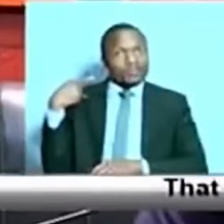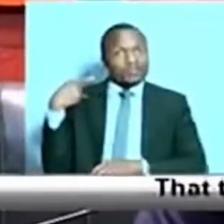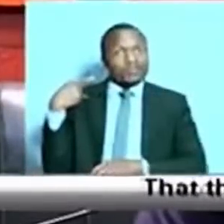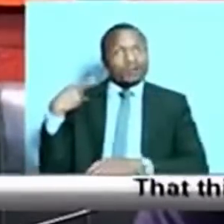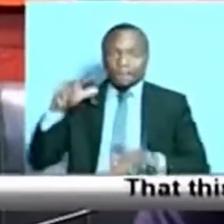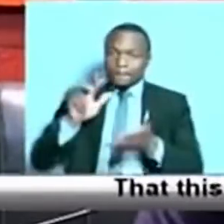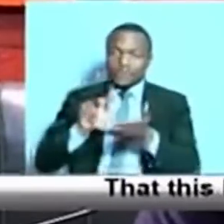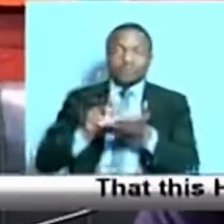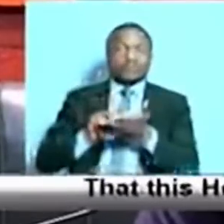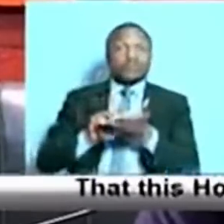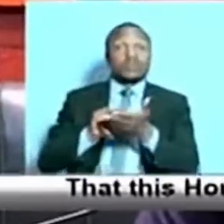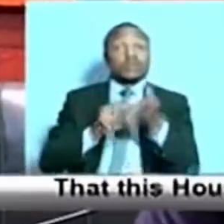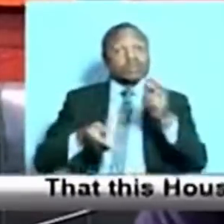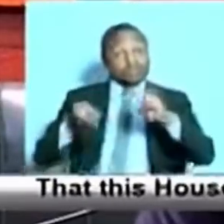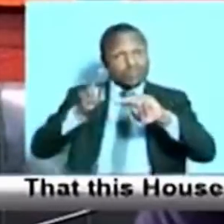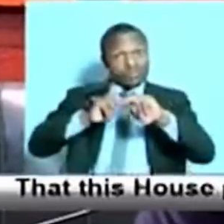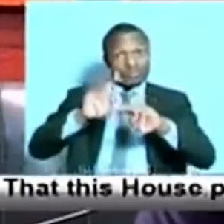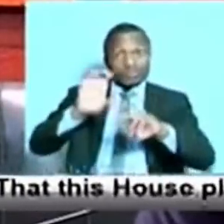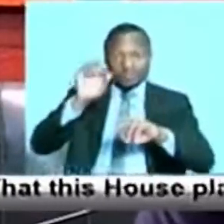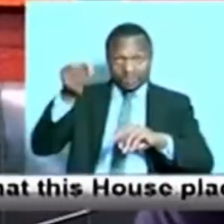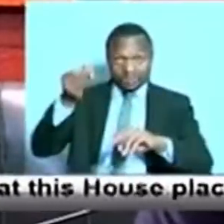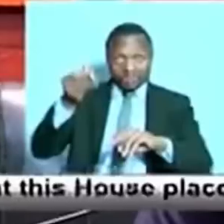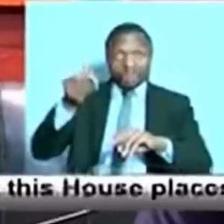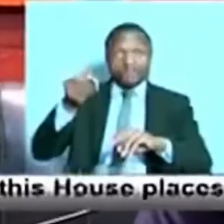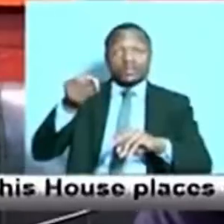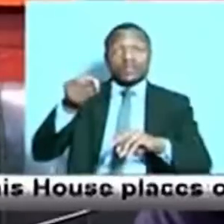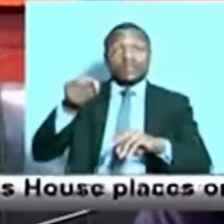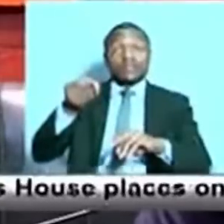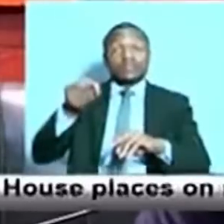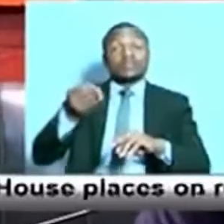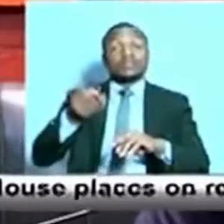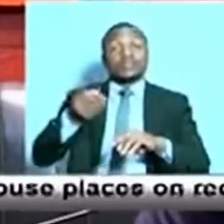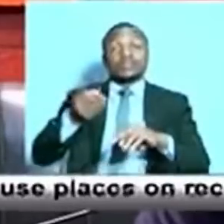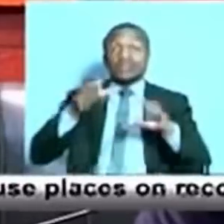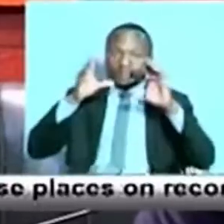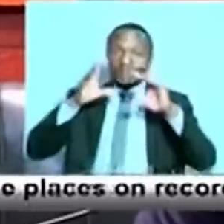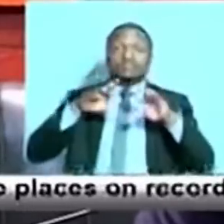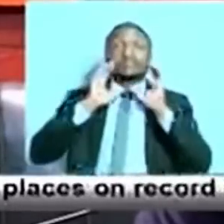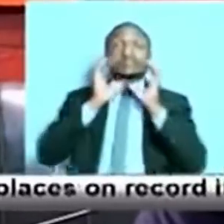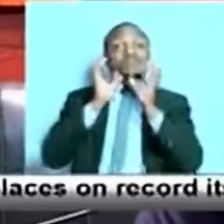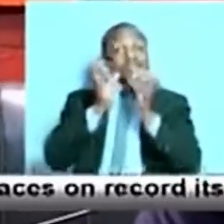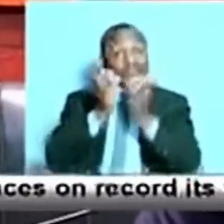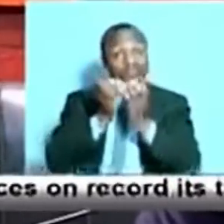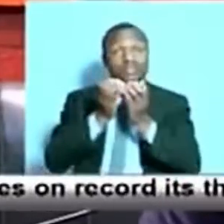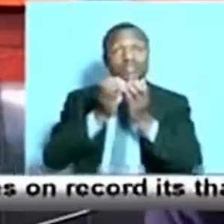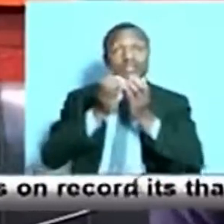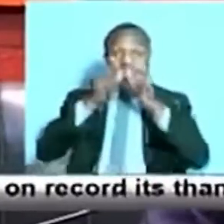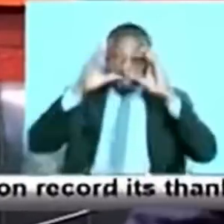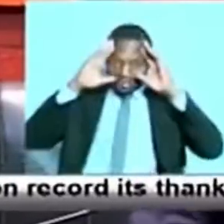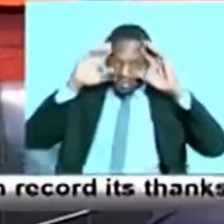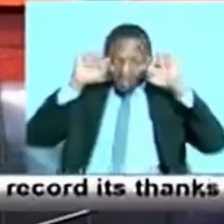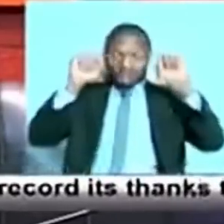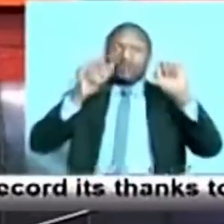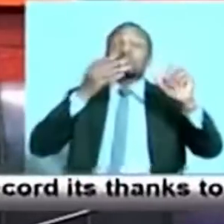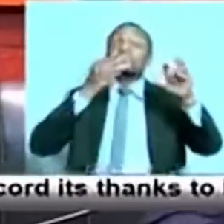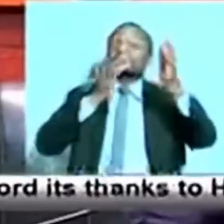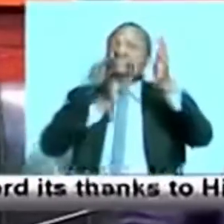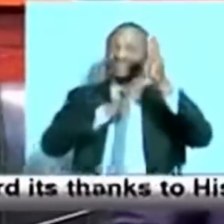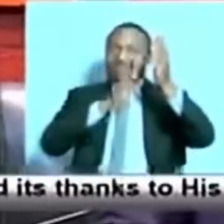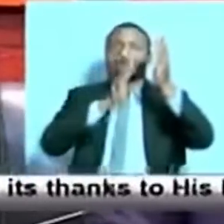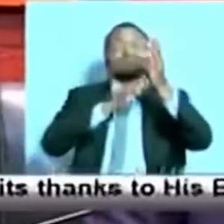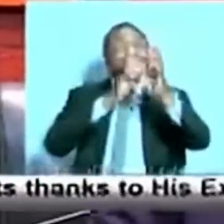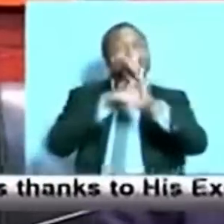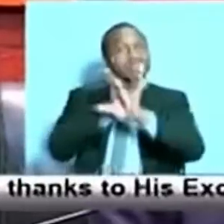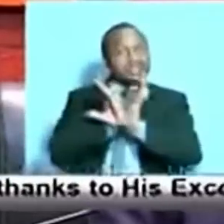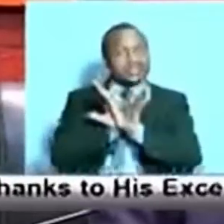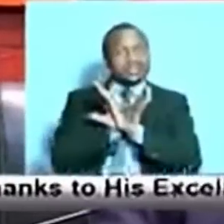CDF. Finally, Madam Speaker, among others, the Mozambican head of state praised Zambia for the role